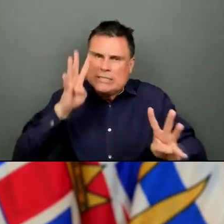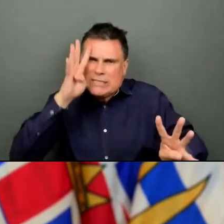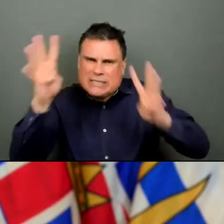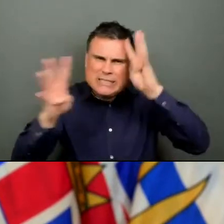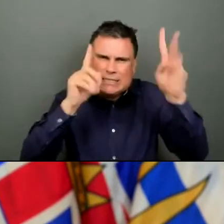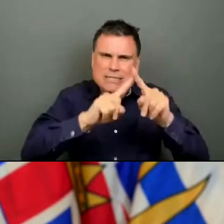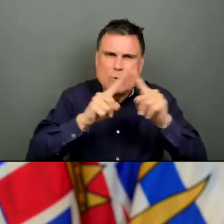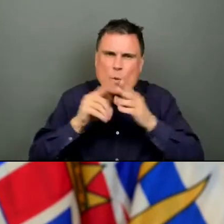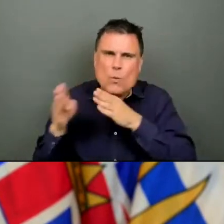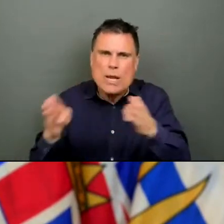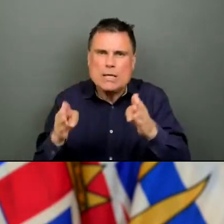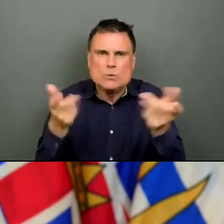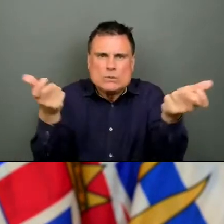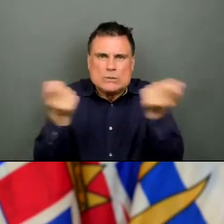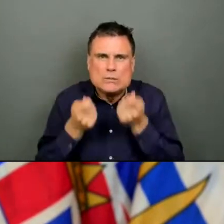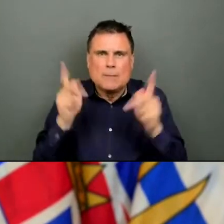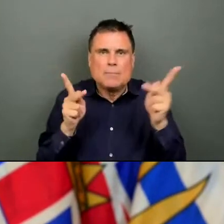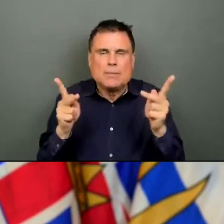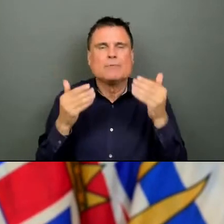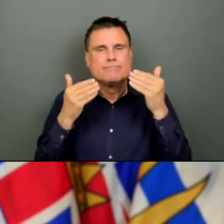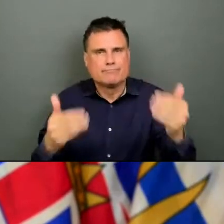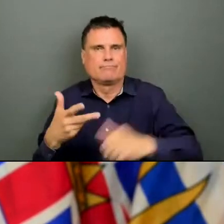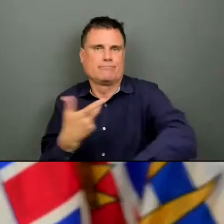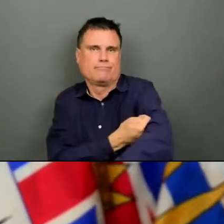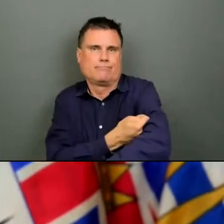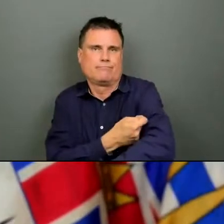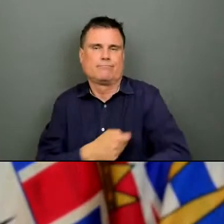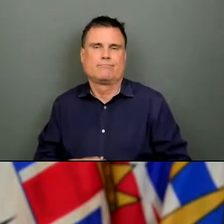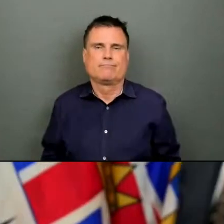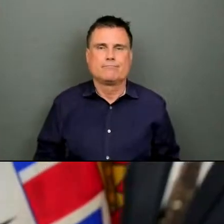places. Yeah. In Richmond, I know you...